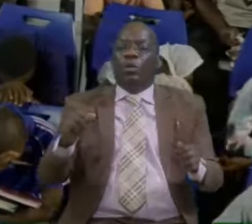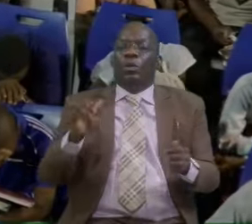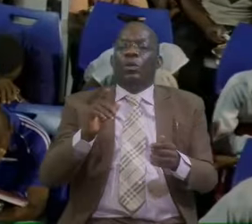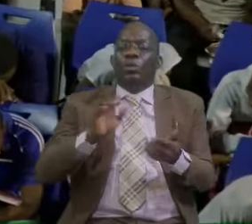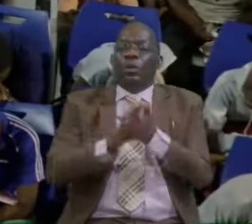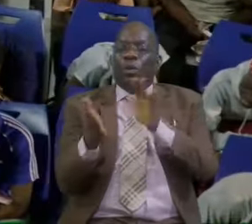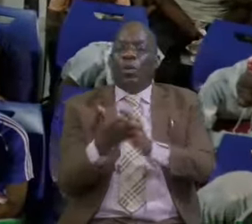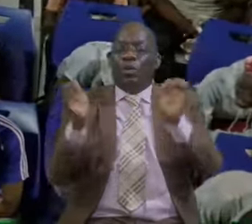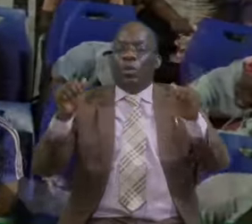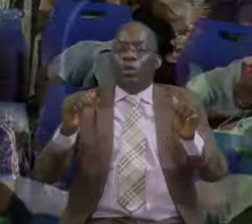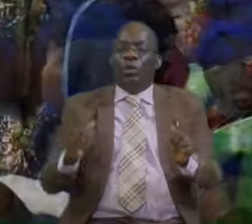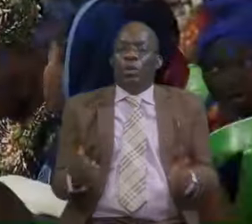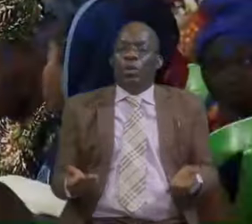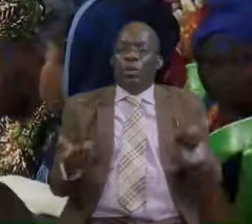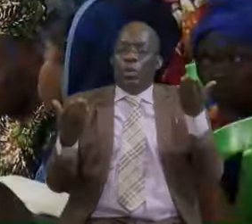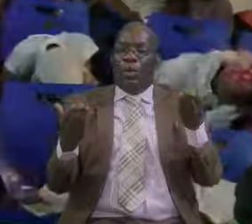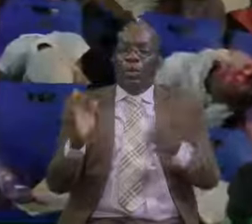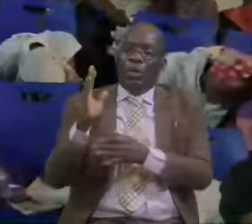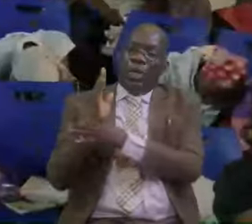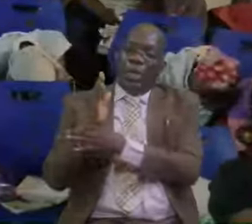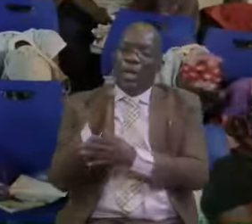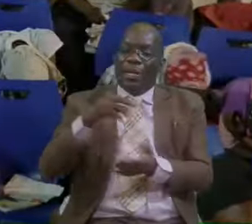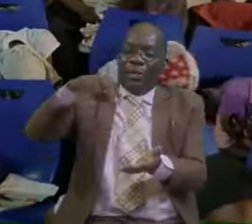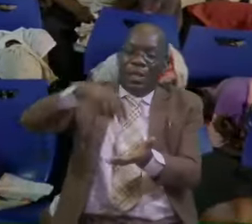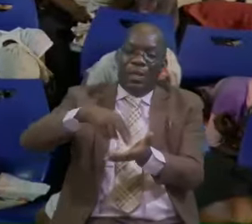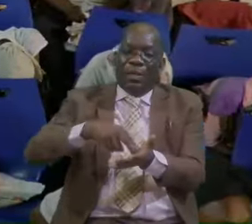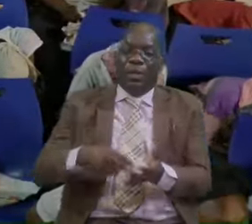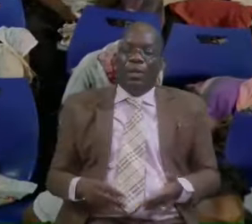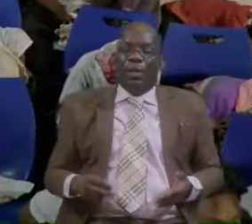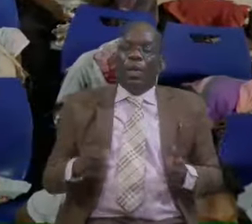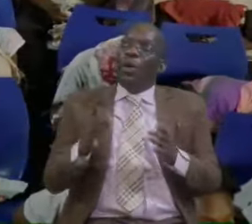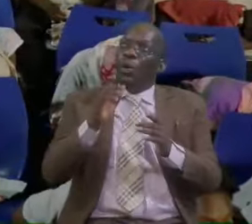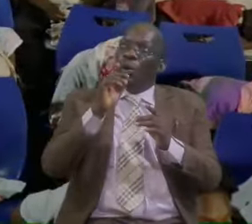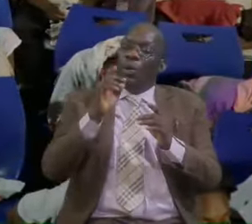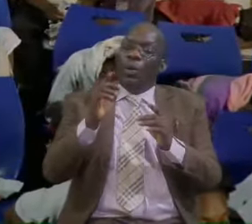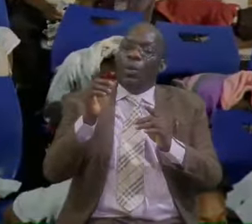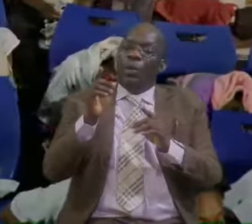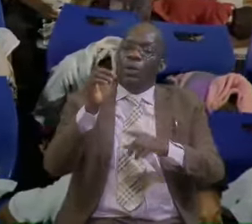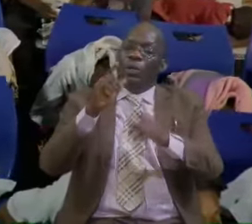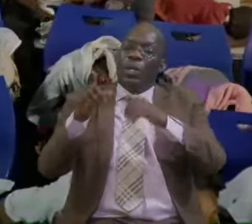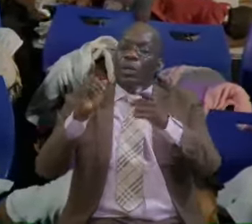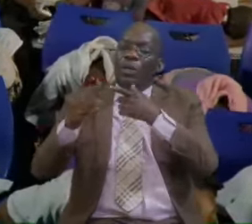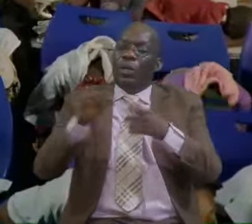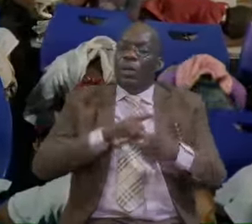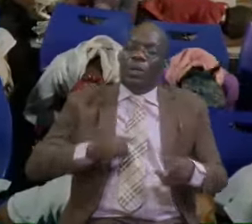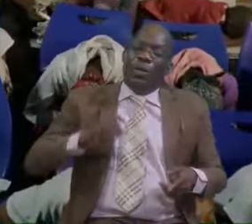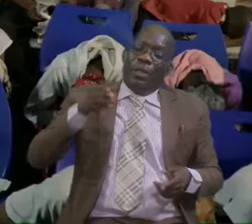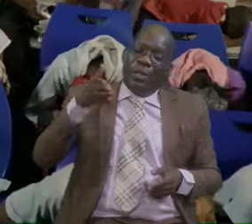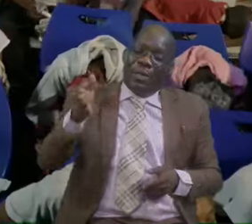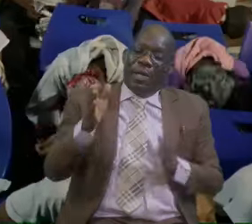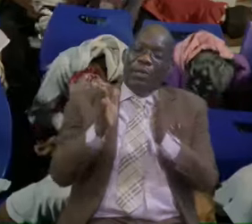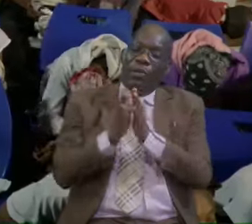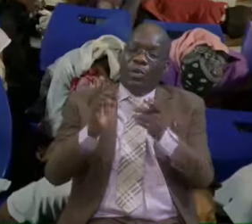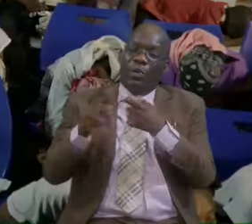hand and stand up. As you are standing up, whisper to the Lord there. Pray unto the Lord